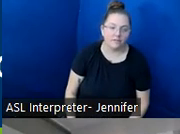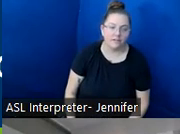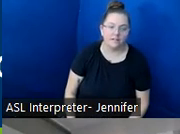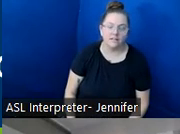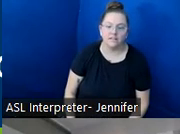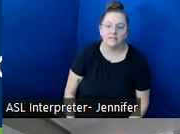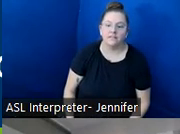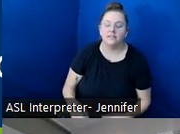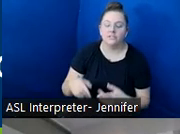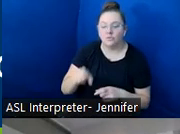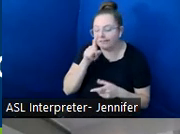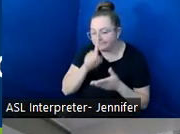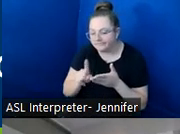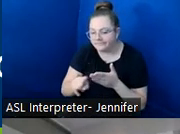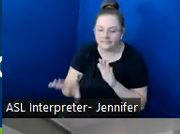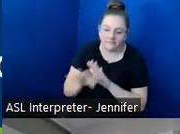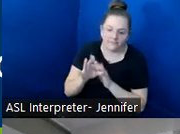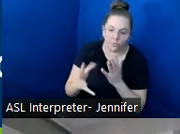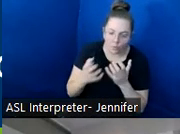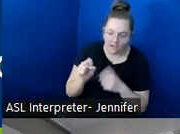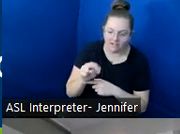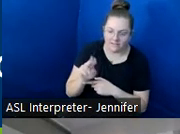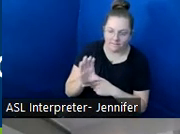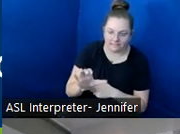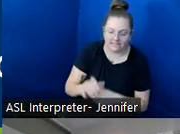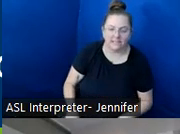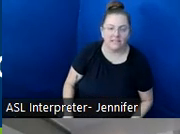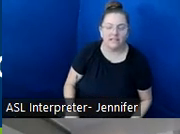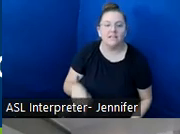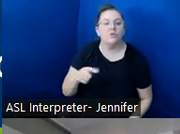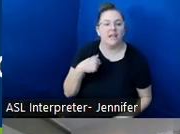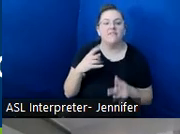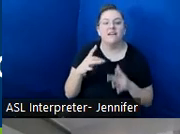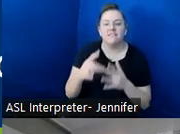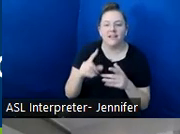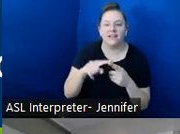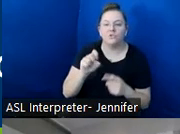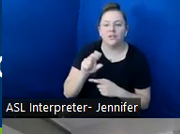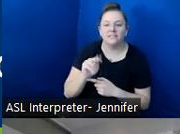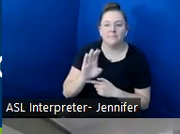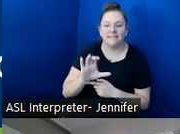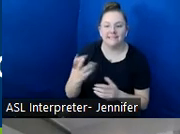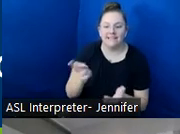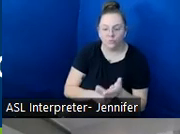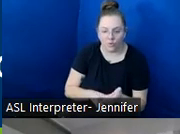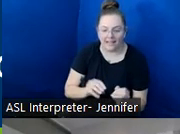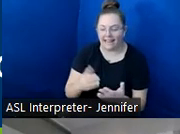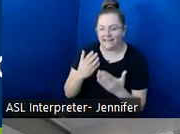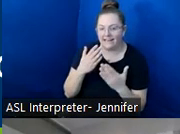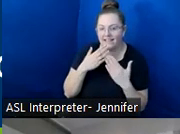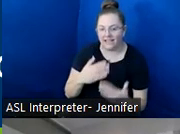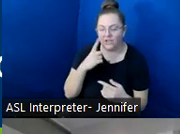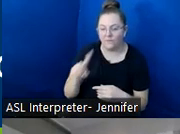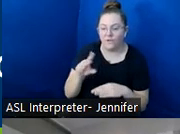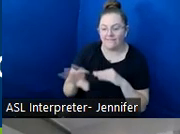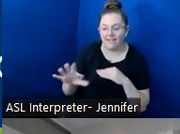to decide if you want to enroll in SNBC. There's a guide to SNBC enrollment, and thankfully from the advisory committee and